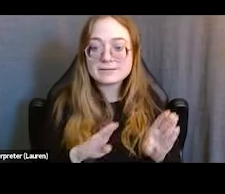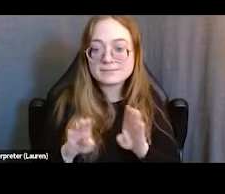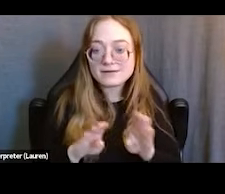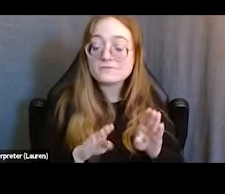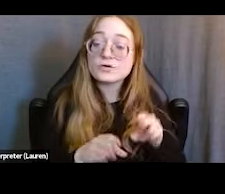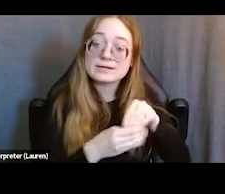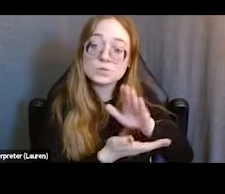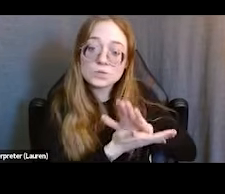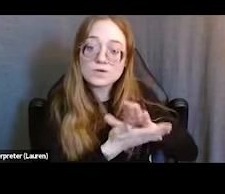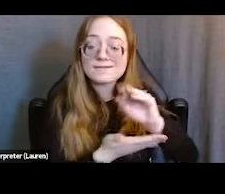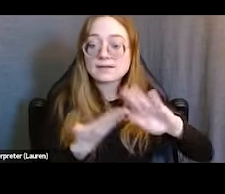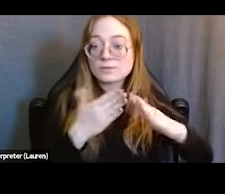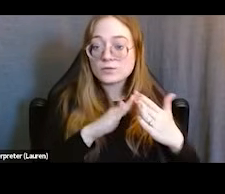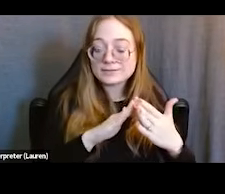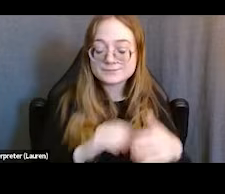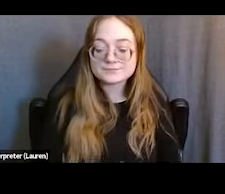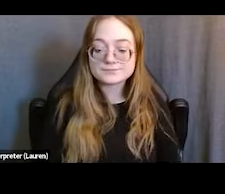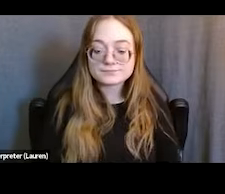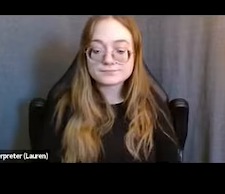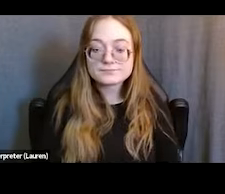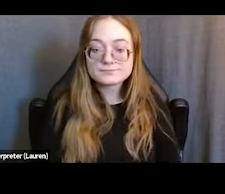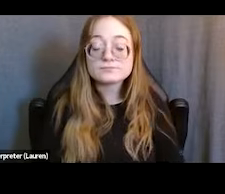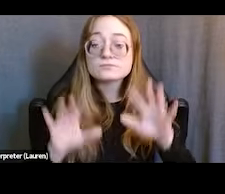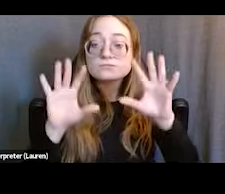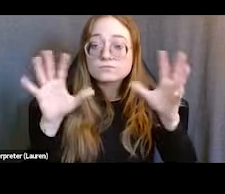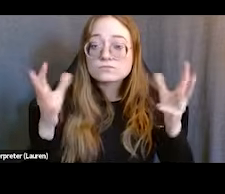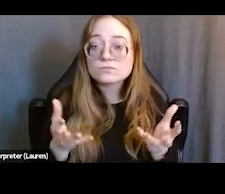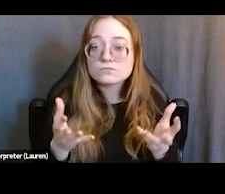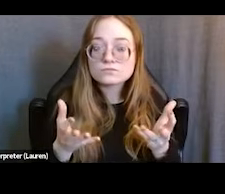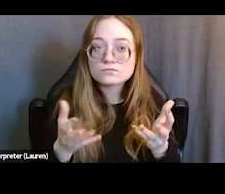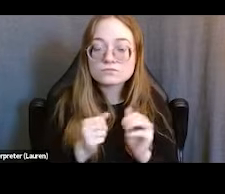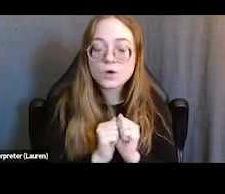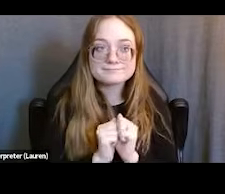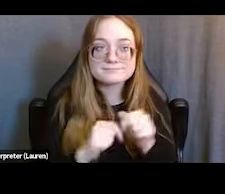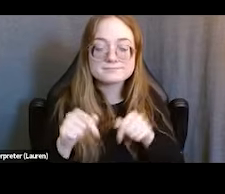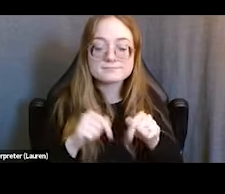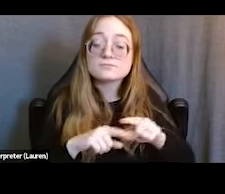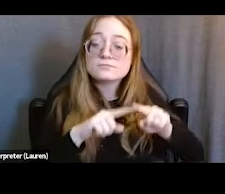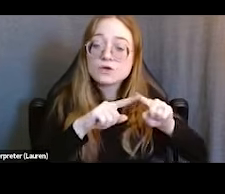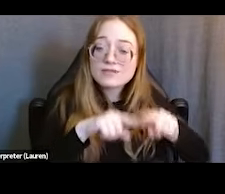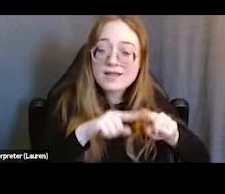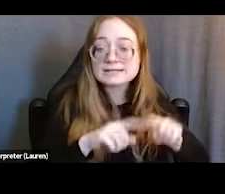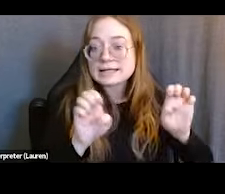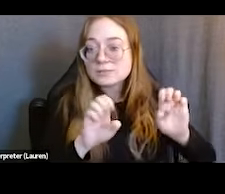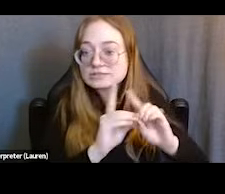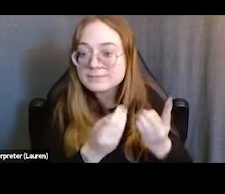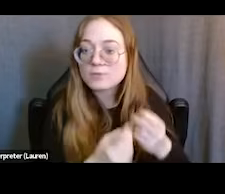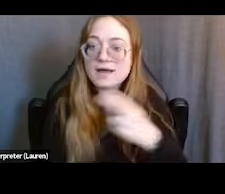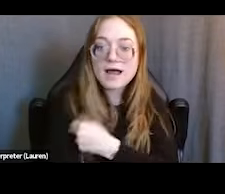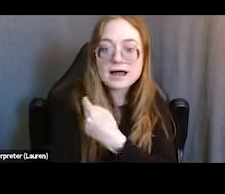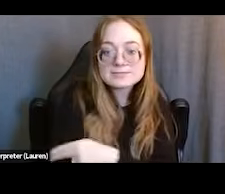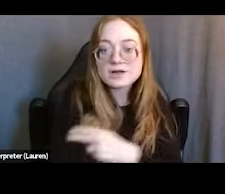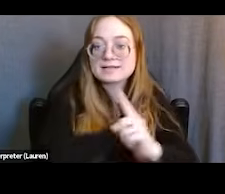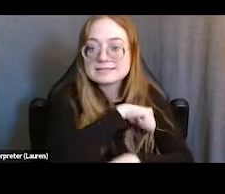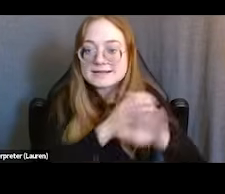and communities. We've reduced the over-reliance on emergency departments, hospital boarding, detention centers